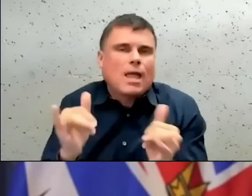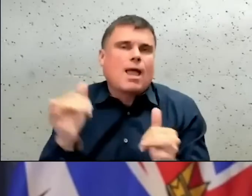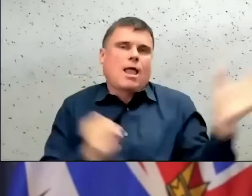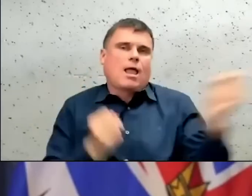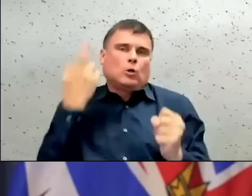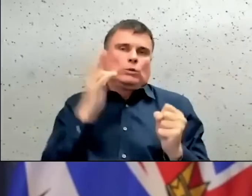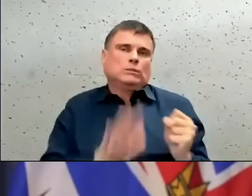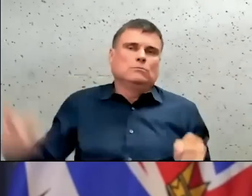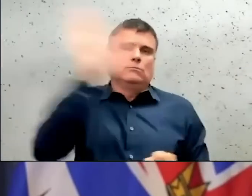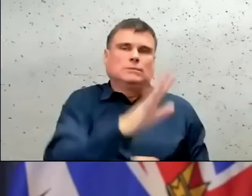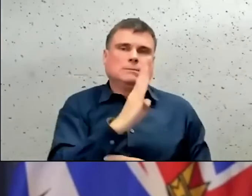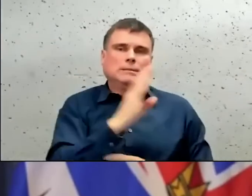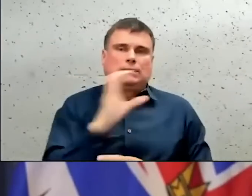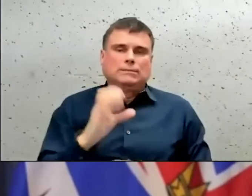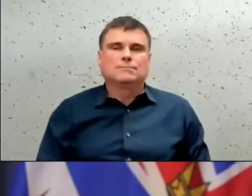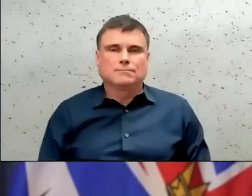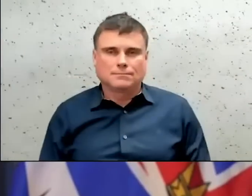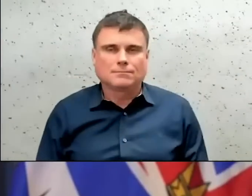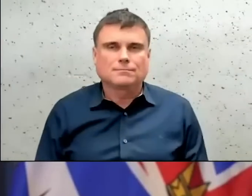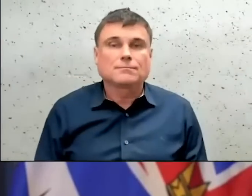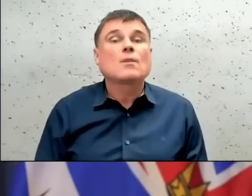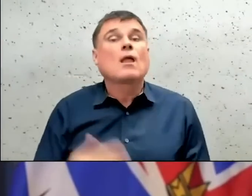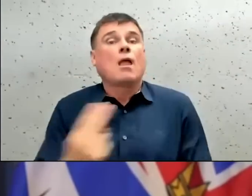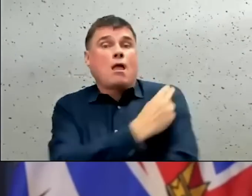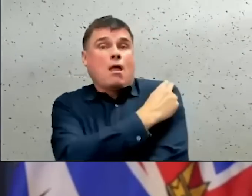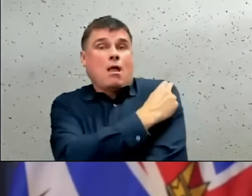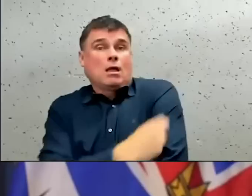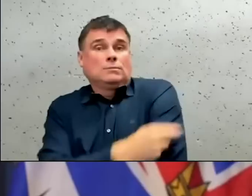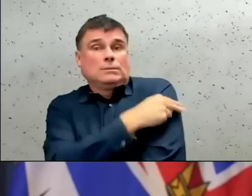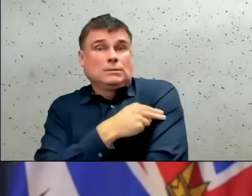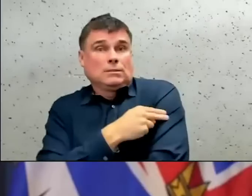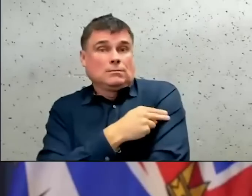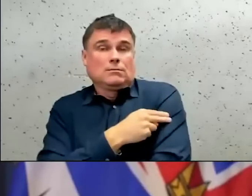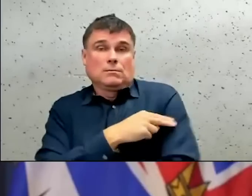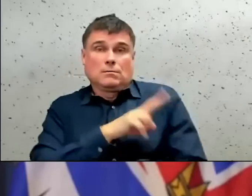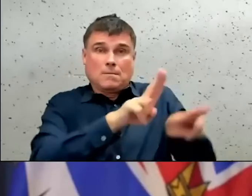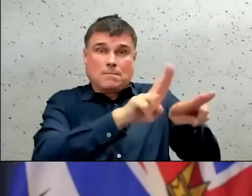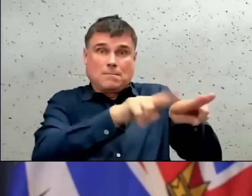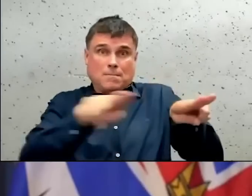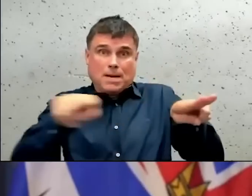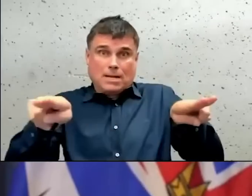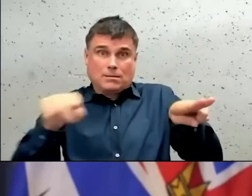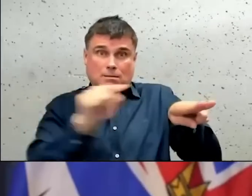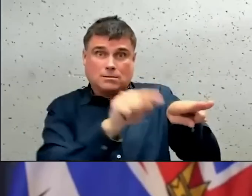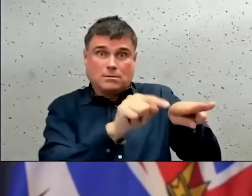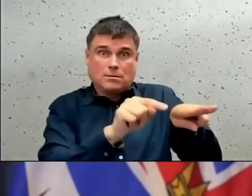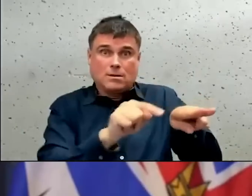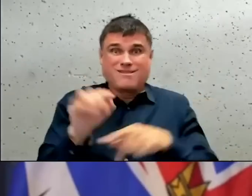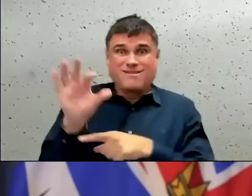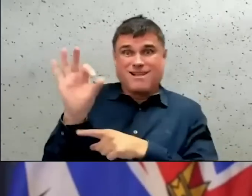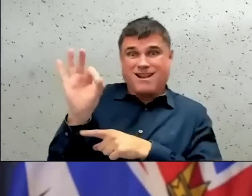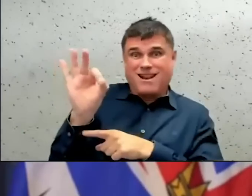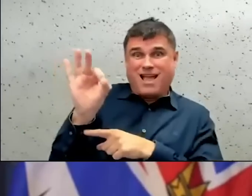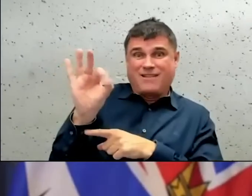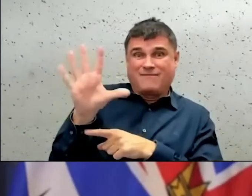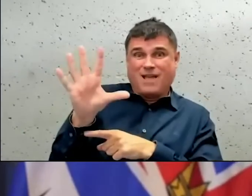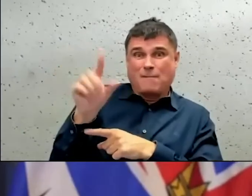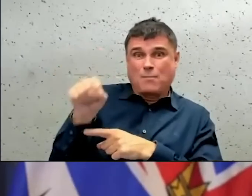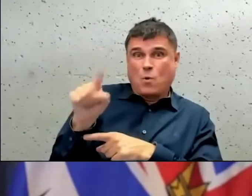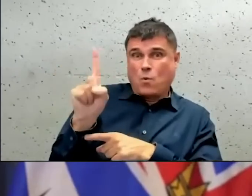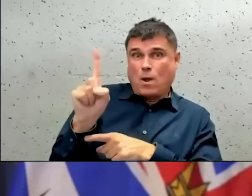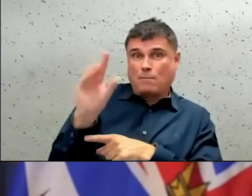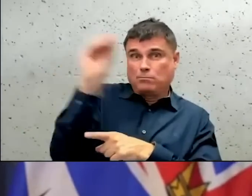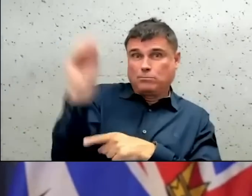of where we are. On our base occupancy right now, base bed occupancy rate is 95.1%. That means